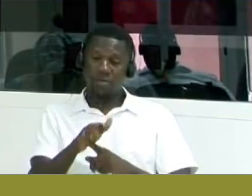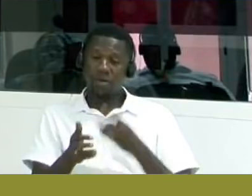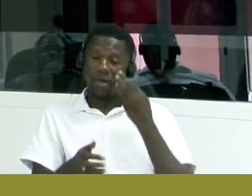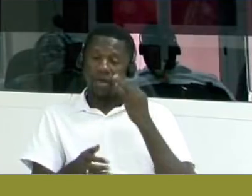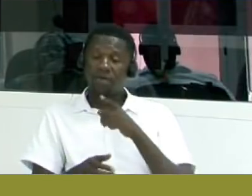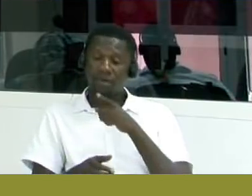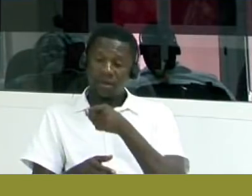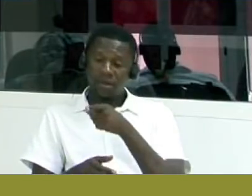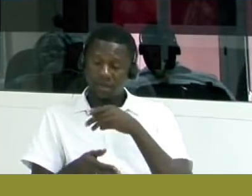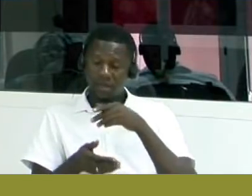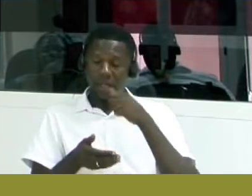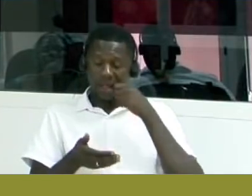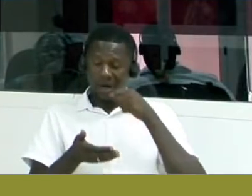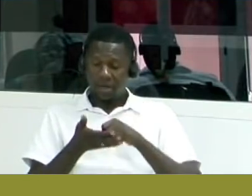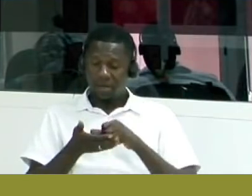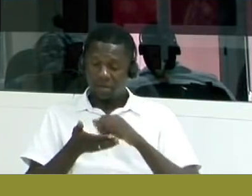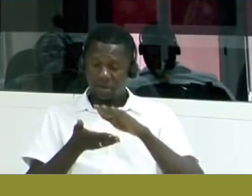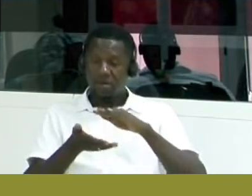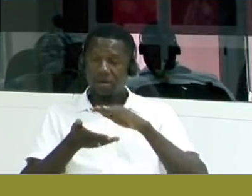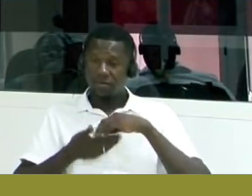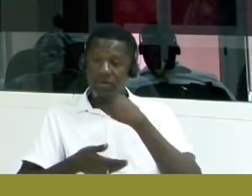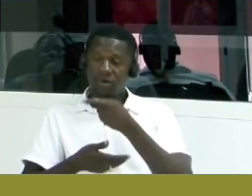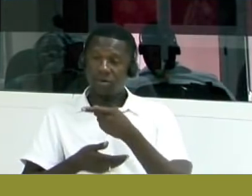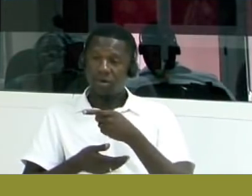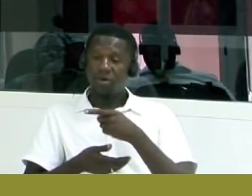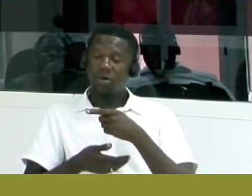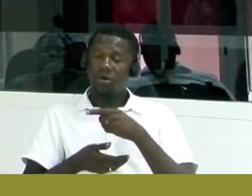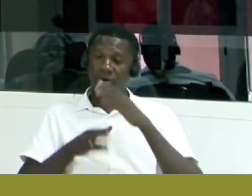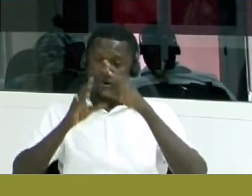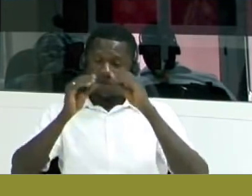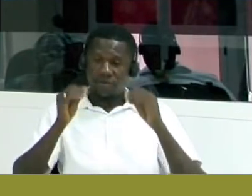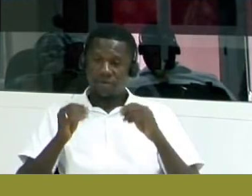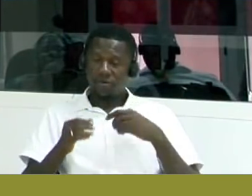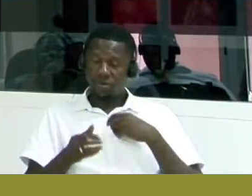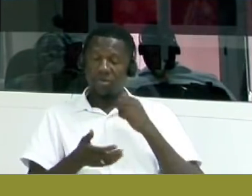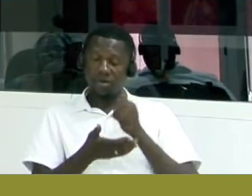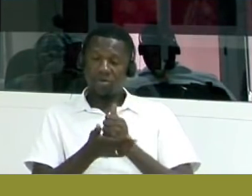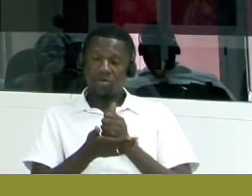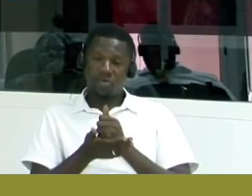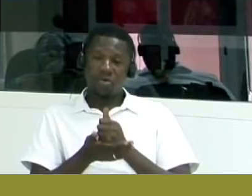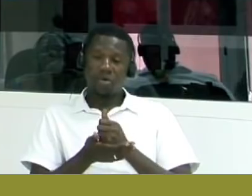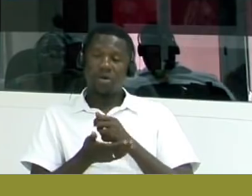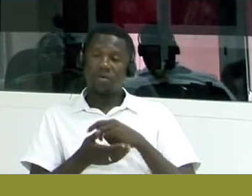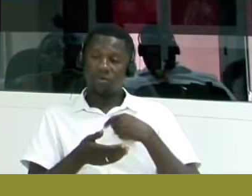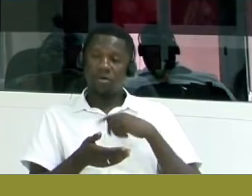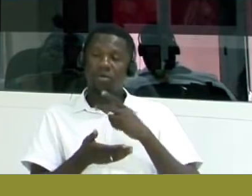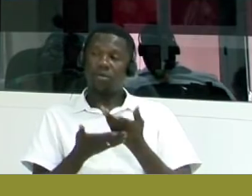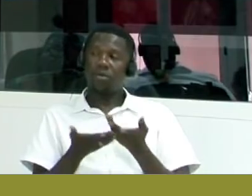it would have been a valid application for a permit, correct? Yes, indeed.